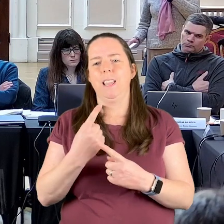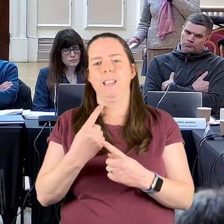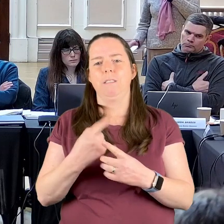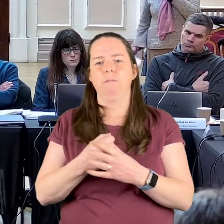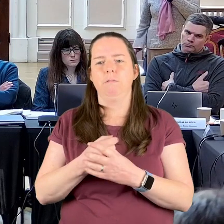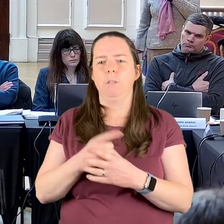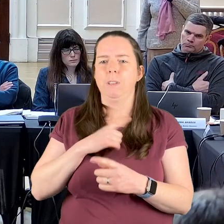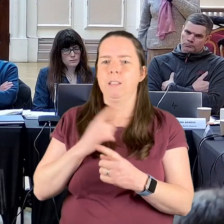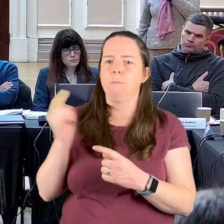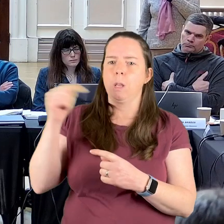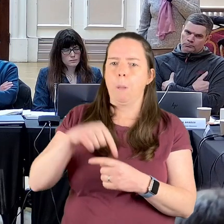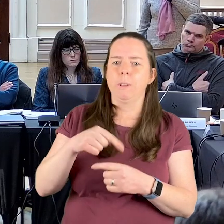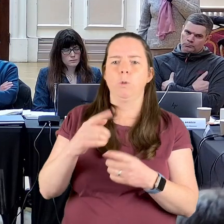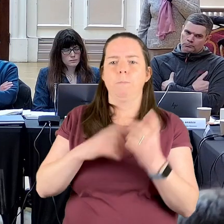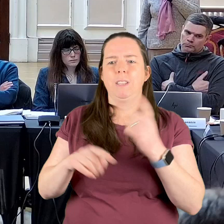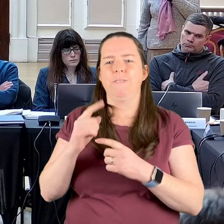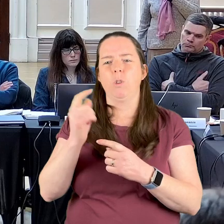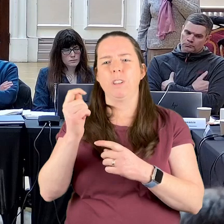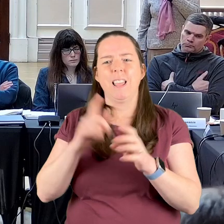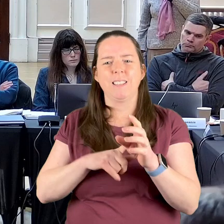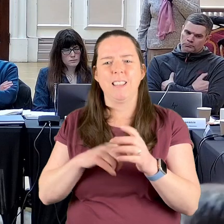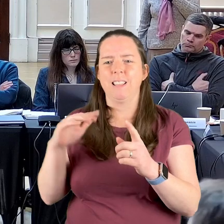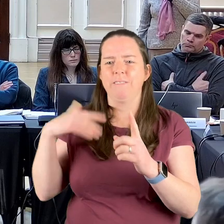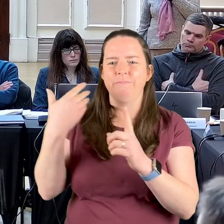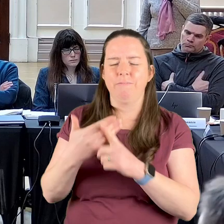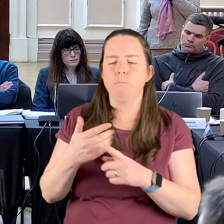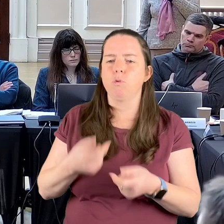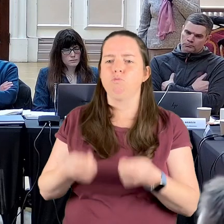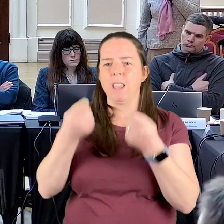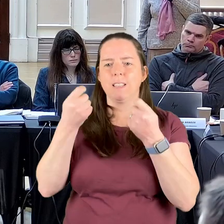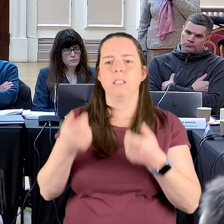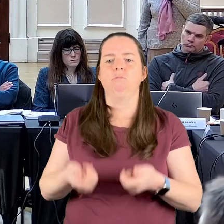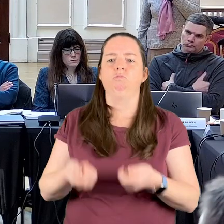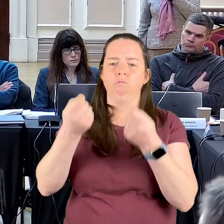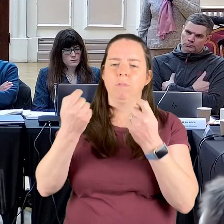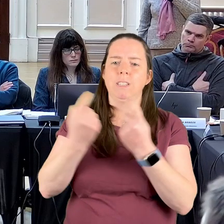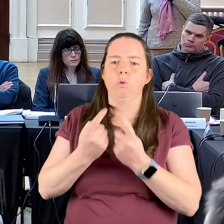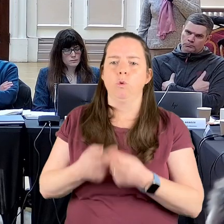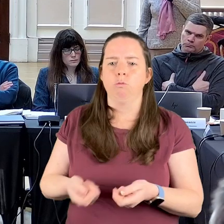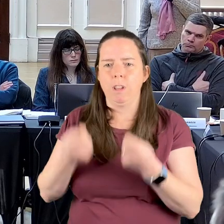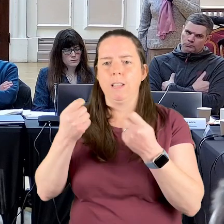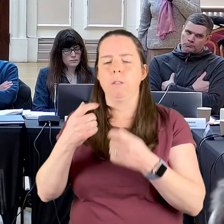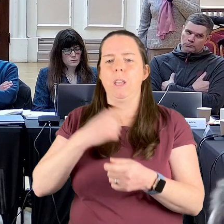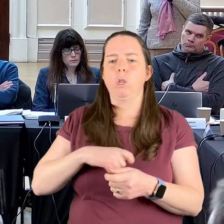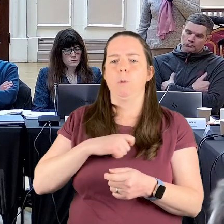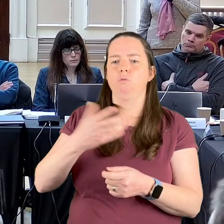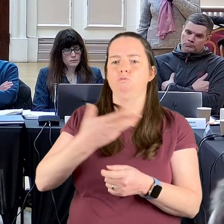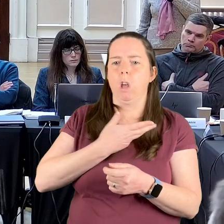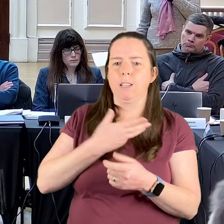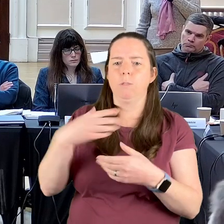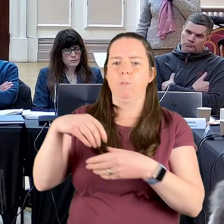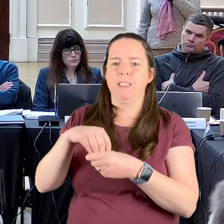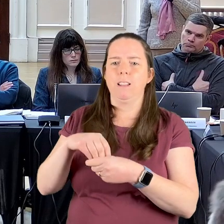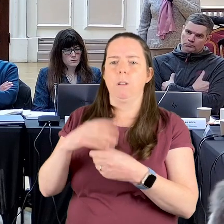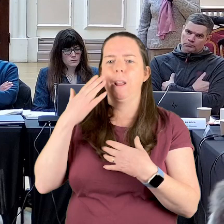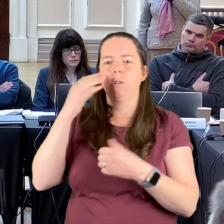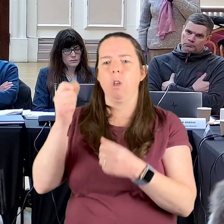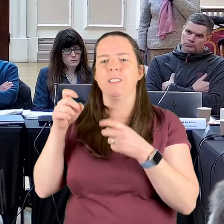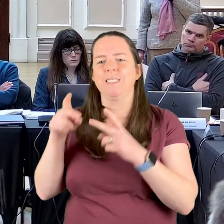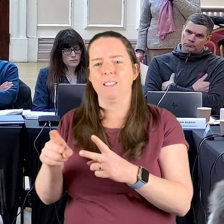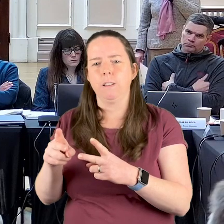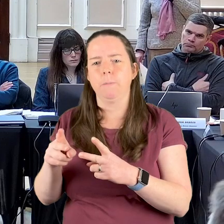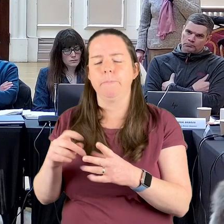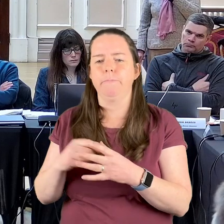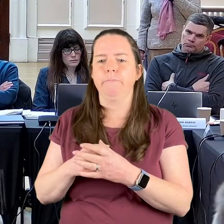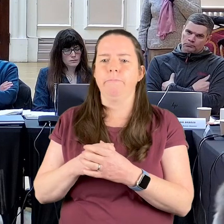we're saying, because I've been coming to these meetings for about 10 years now, and I've been raising the issue about human rights within the mental health system for